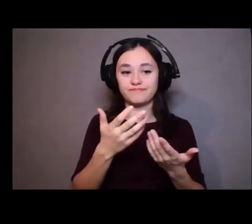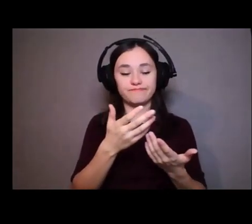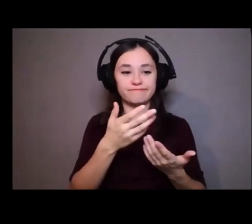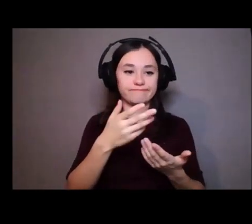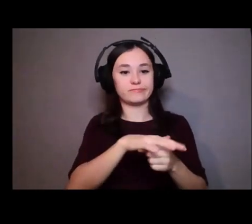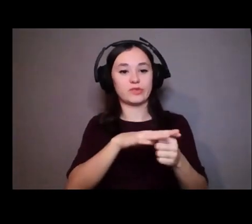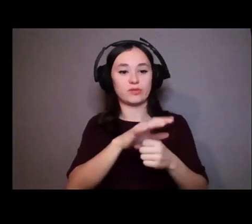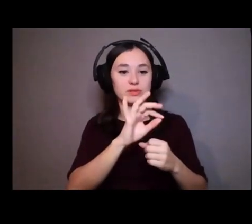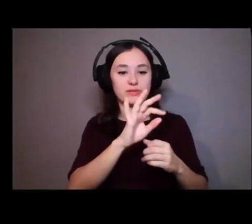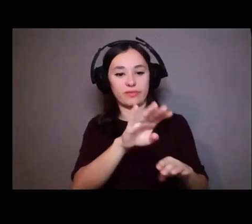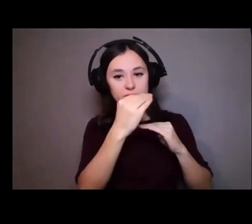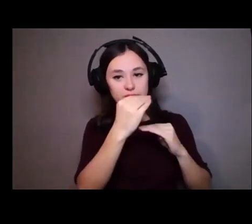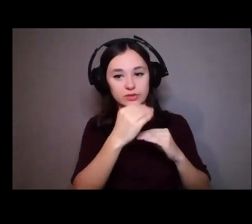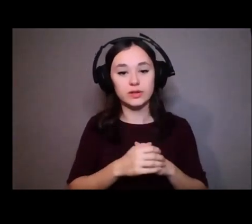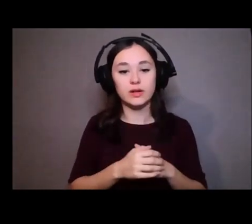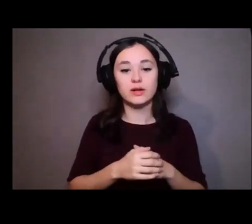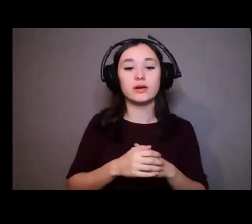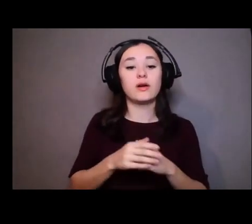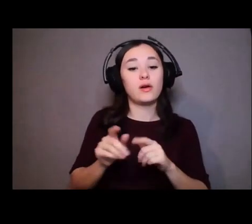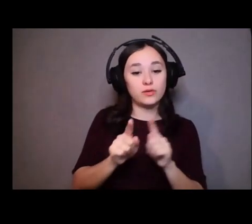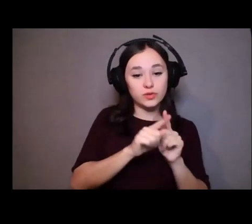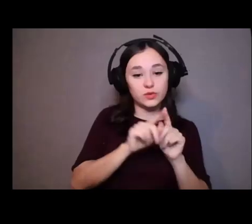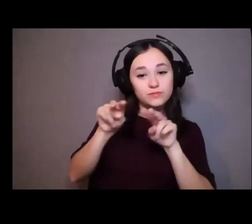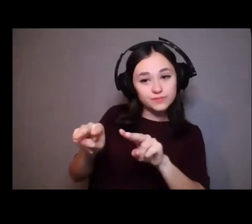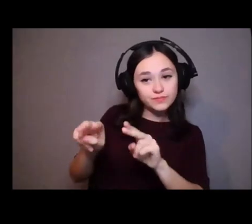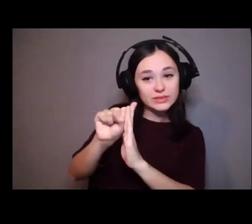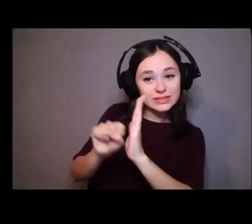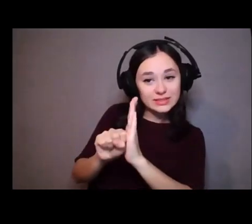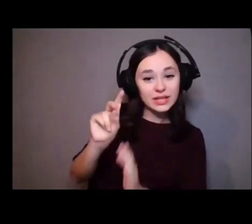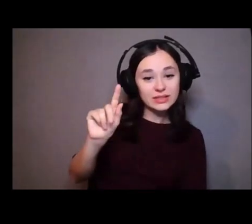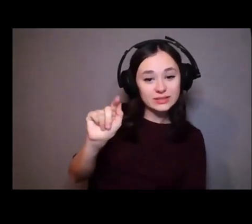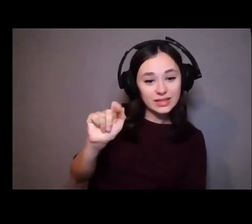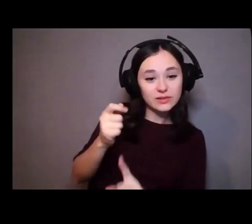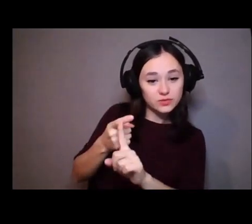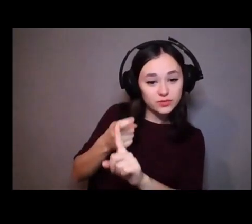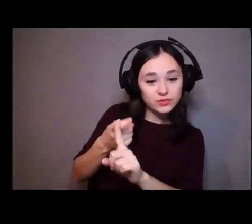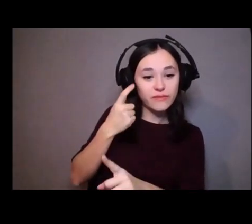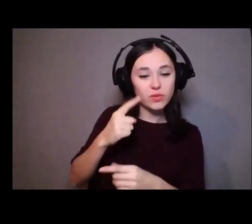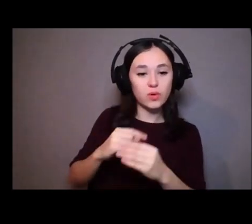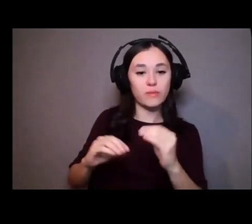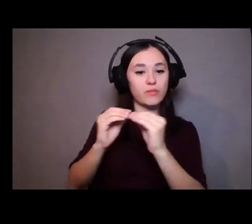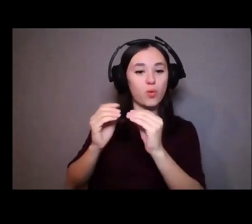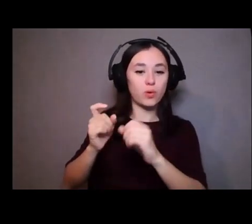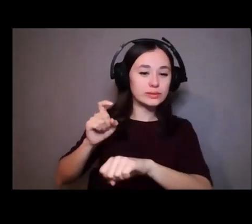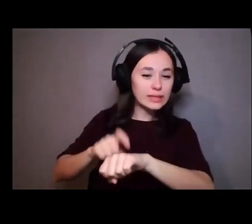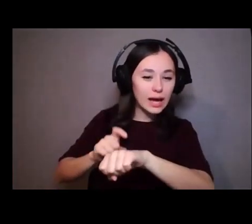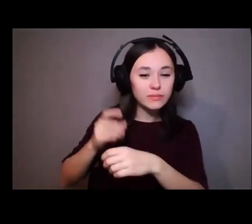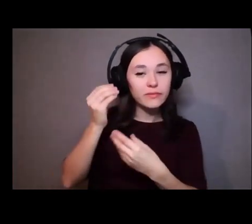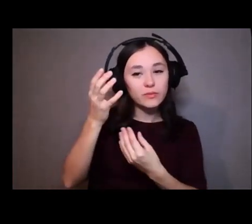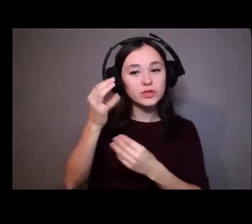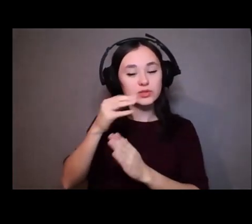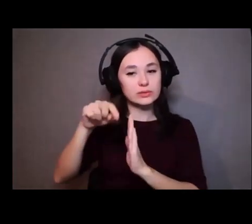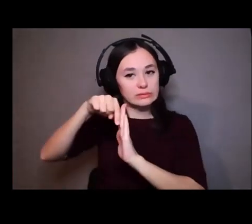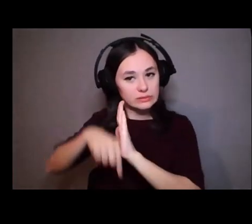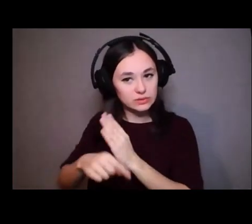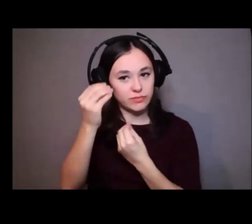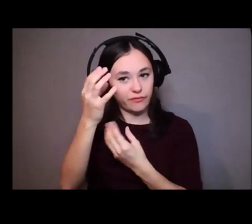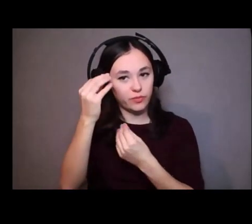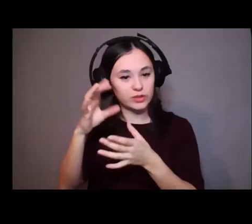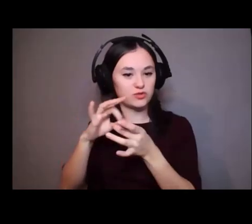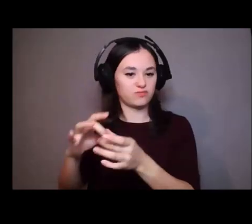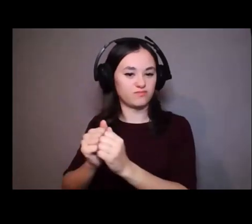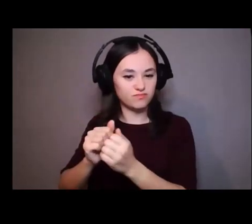sources for both more timely information and deeper information on what's going on within Colorado Medicaid. These